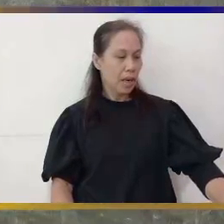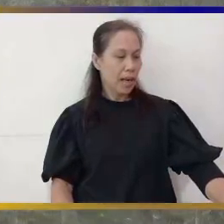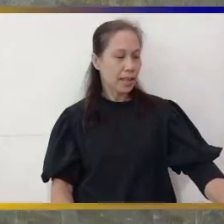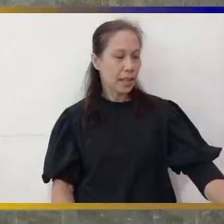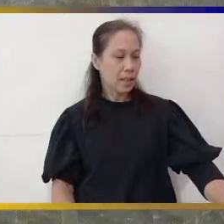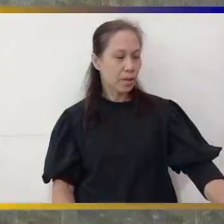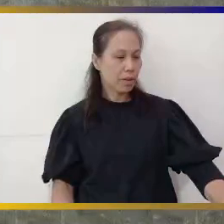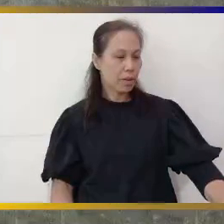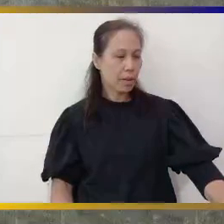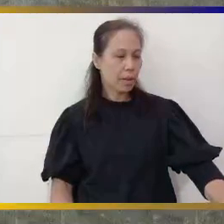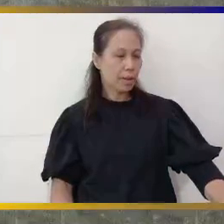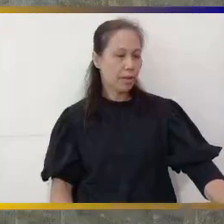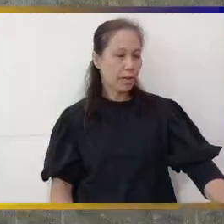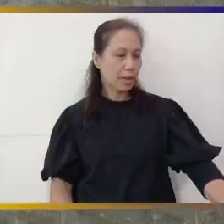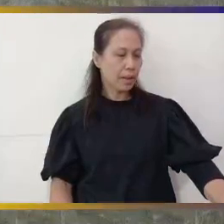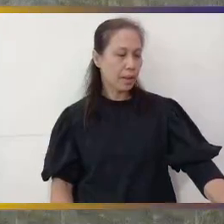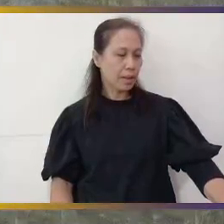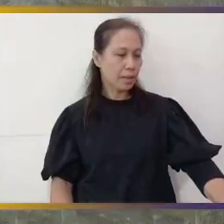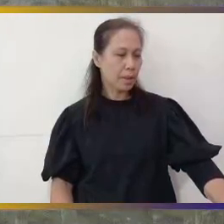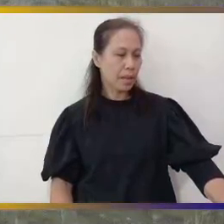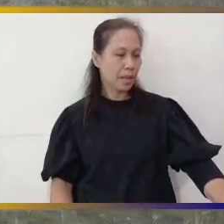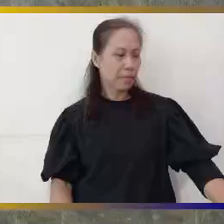your Bible you